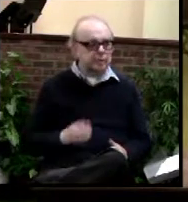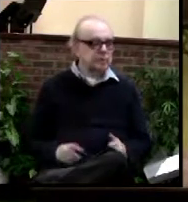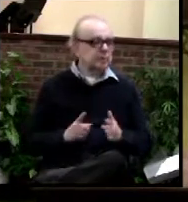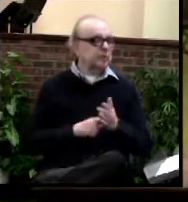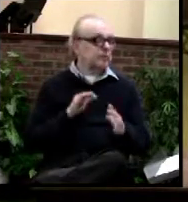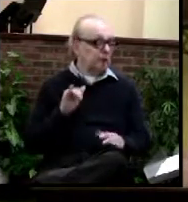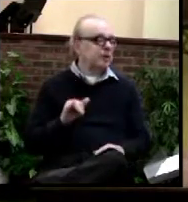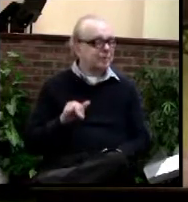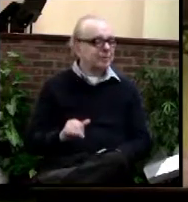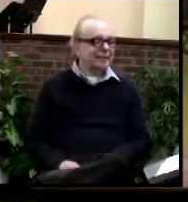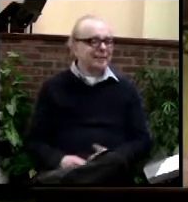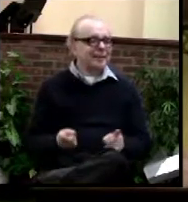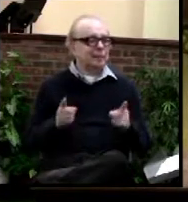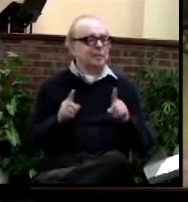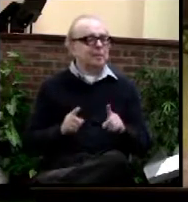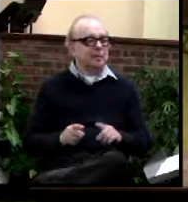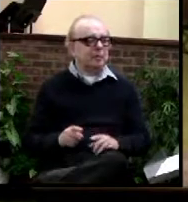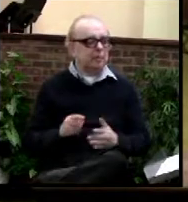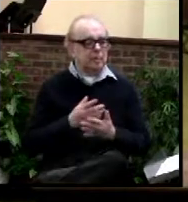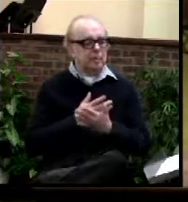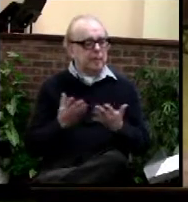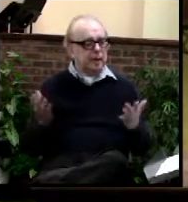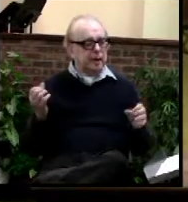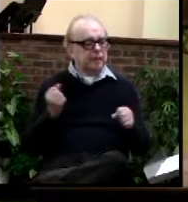But when things get rough,